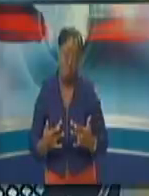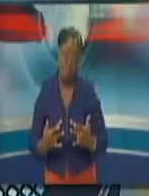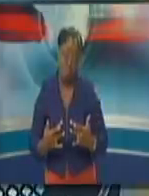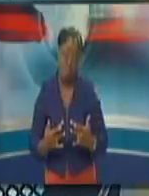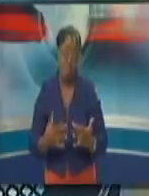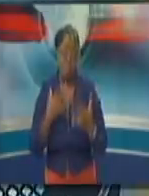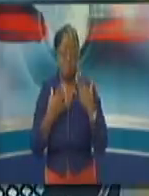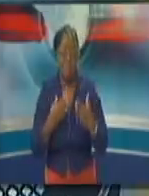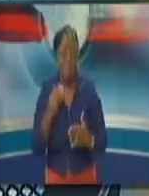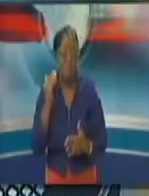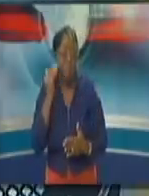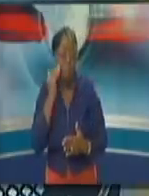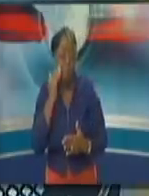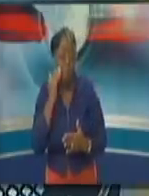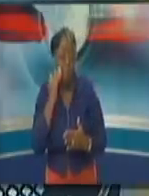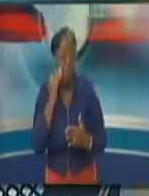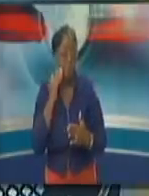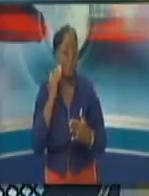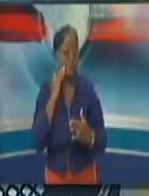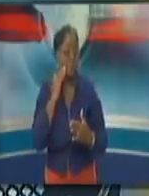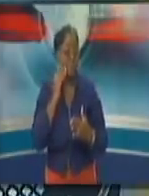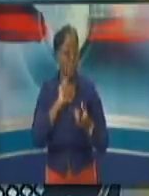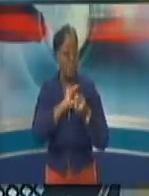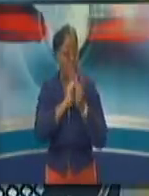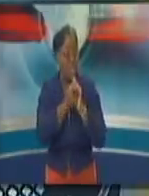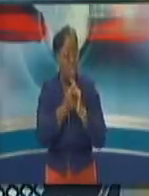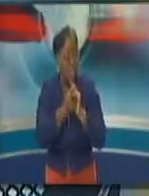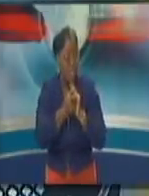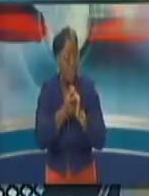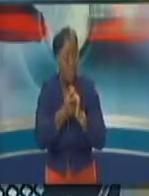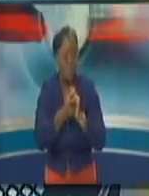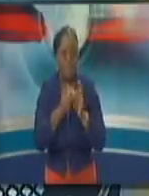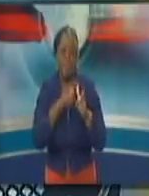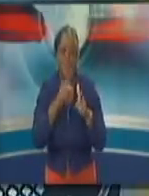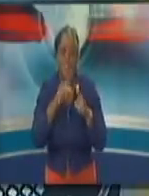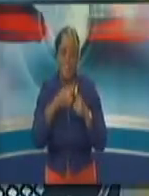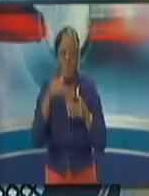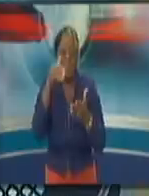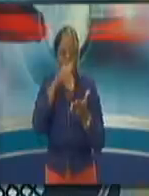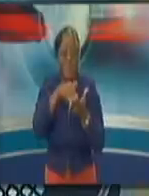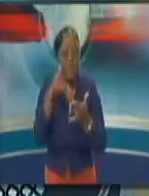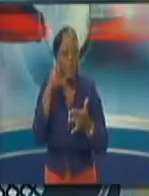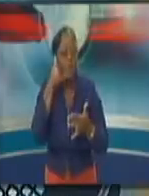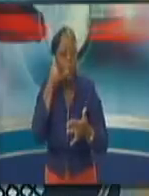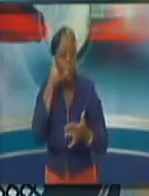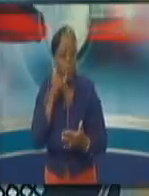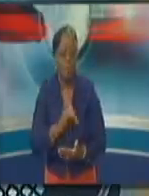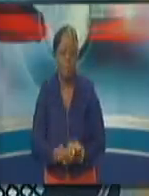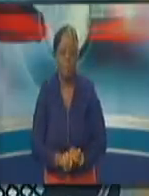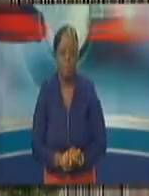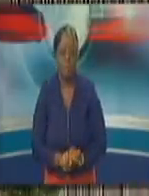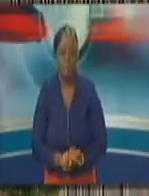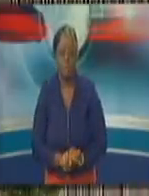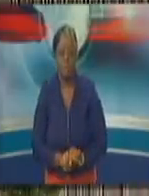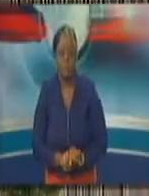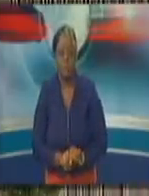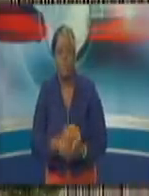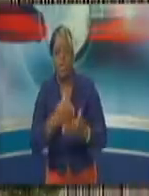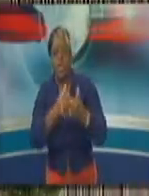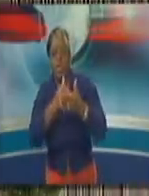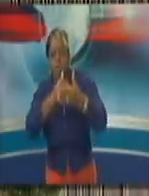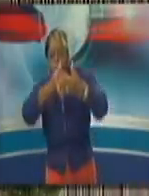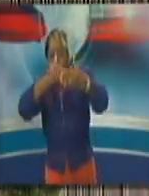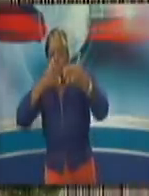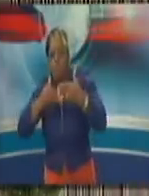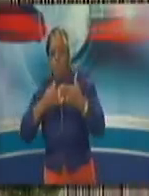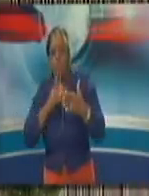changes, if things like that are happening, like I said before, feel free to reach out. Before we go to the chief medical officer, I want to go back